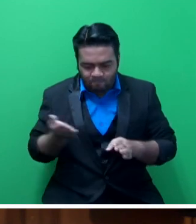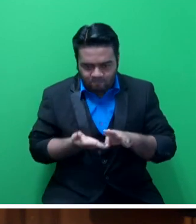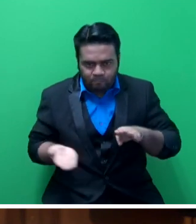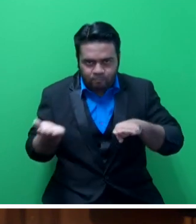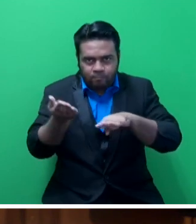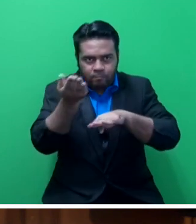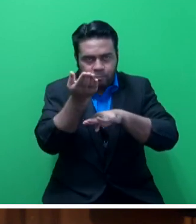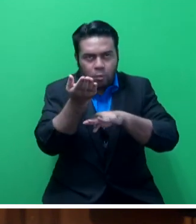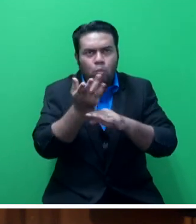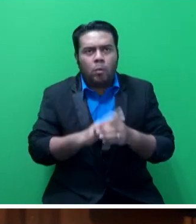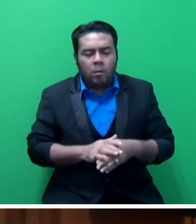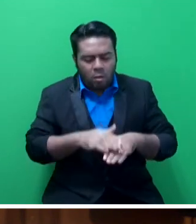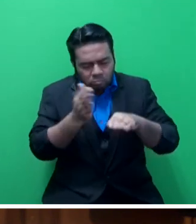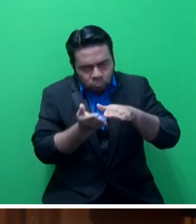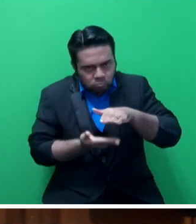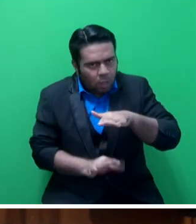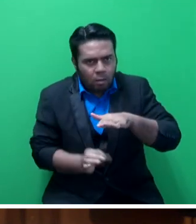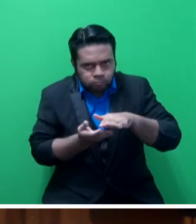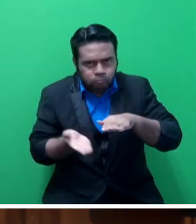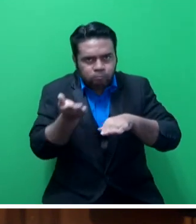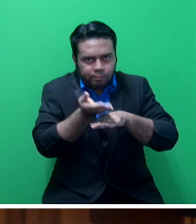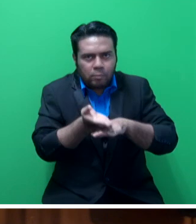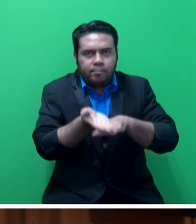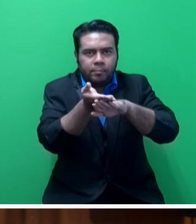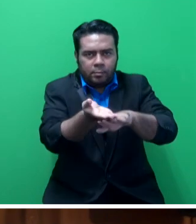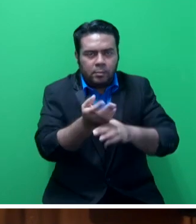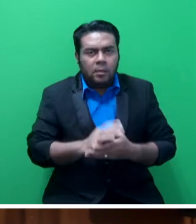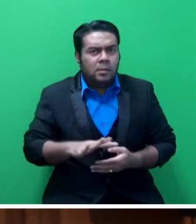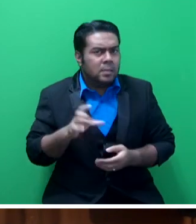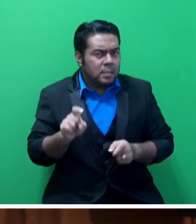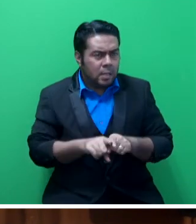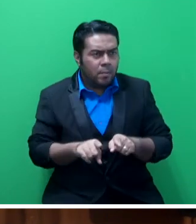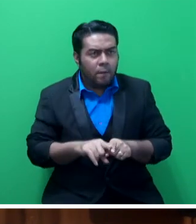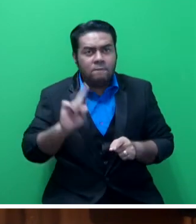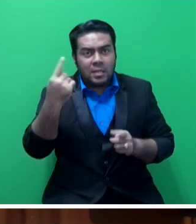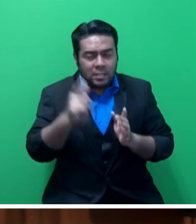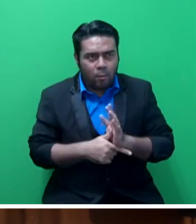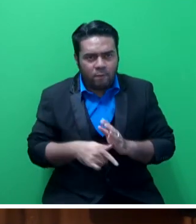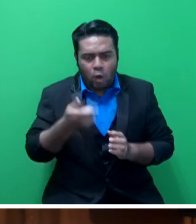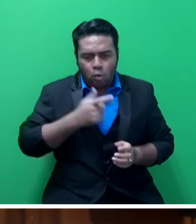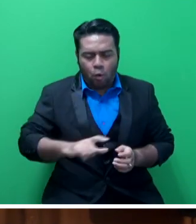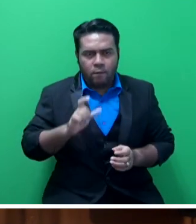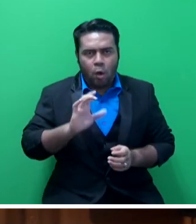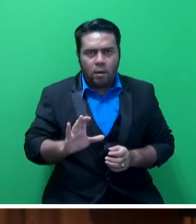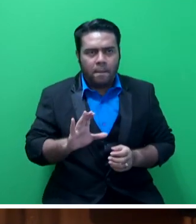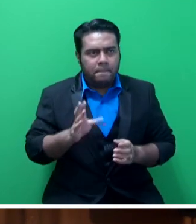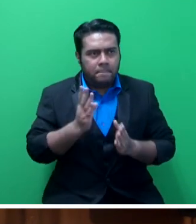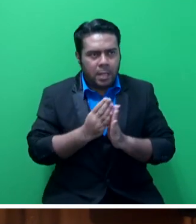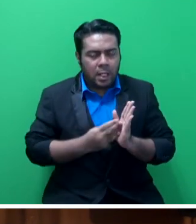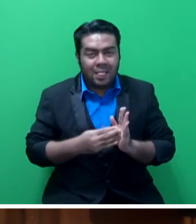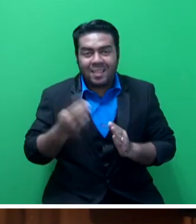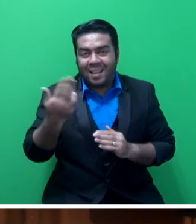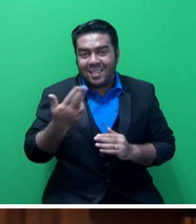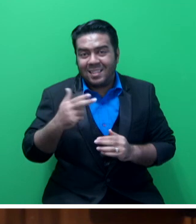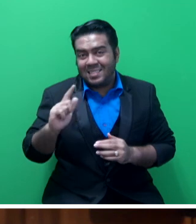list. This, of course, Mr. Speaker, sir, for the first time, we're going to have a Code of Conduct bill. The